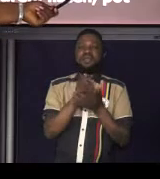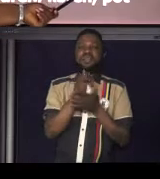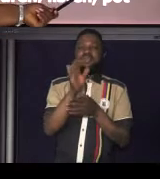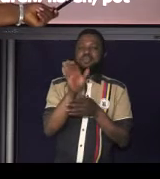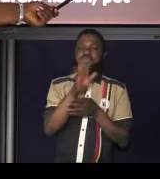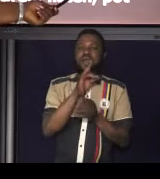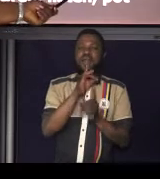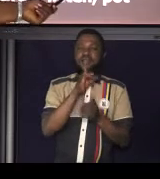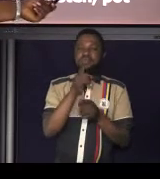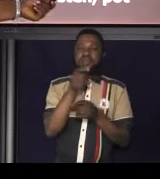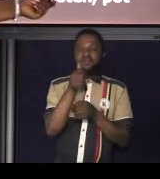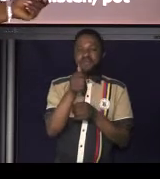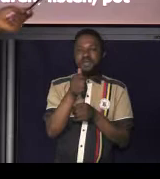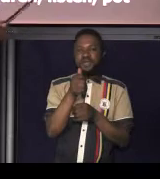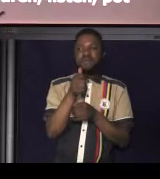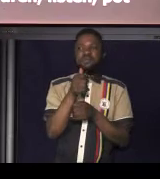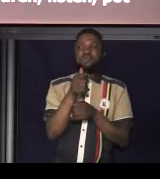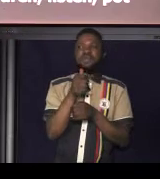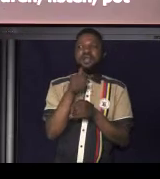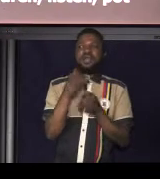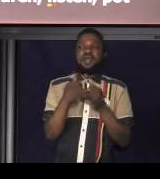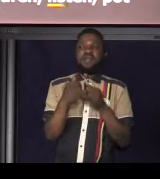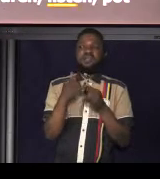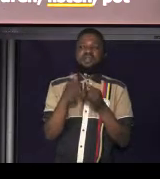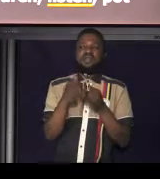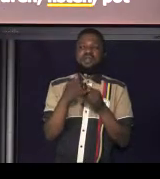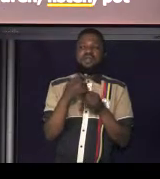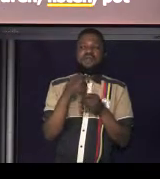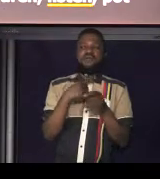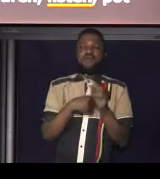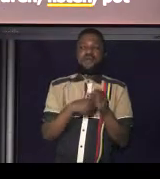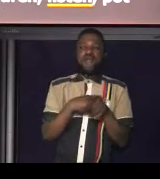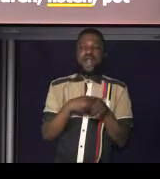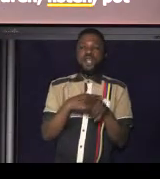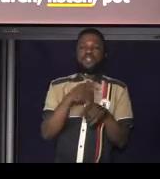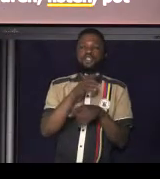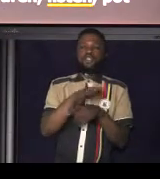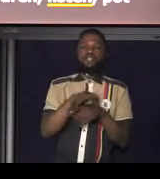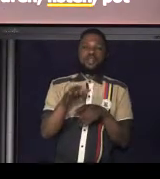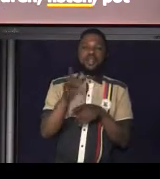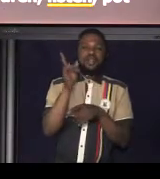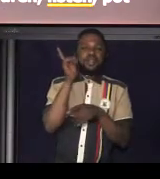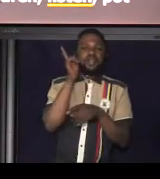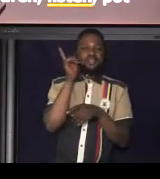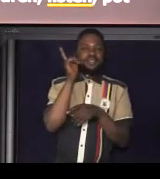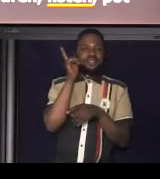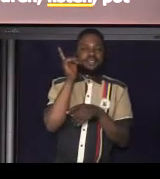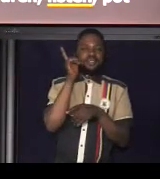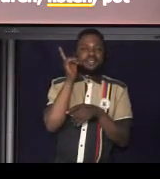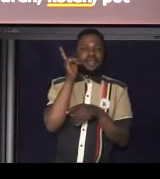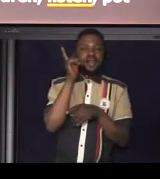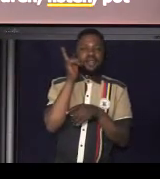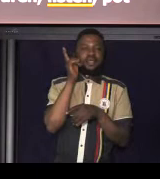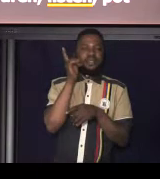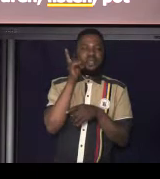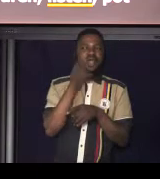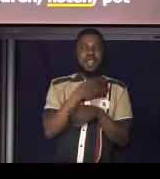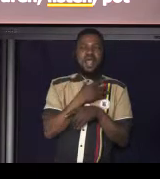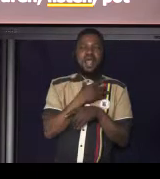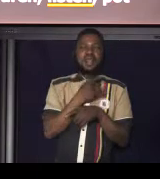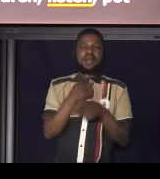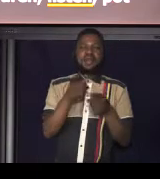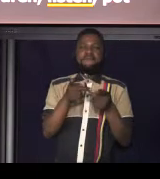is that your answer? Well done. Lastly, football, children,